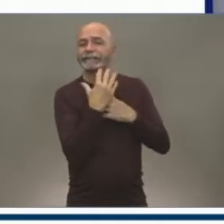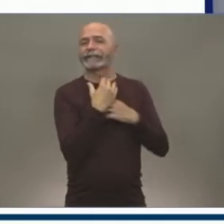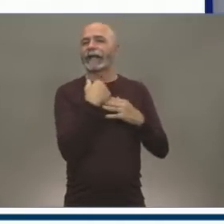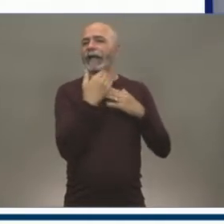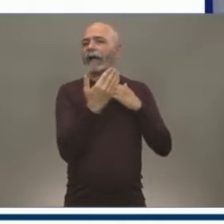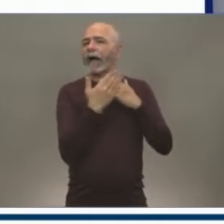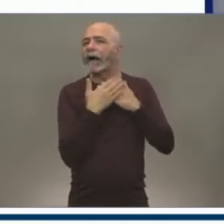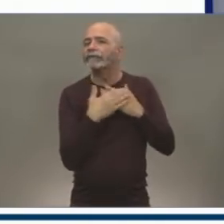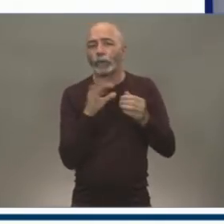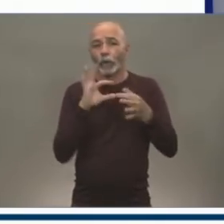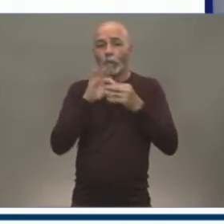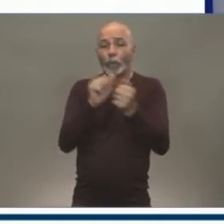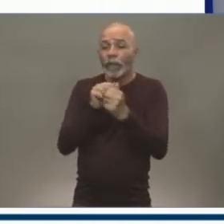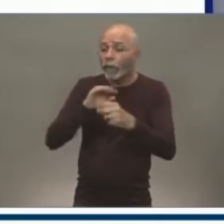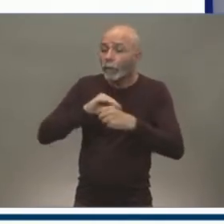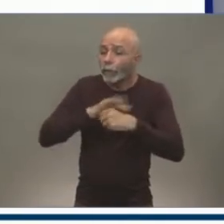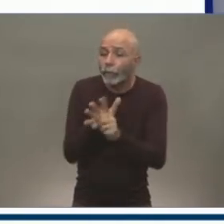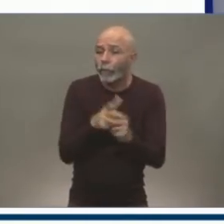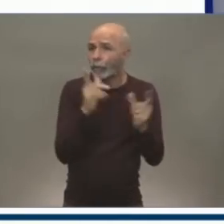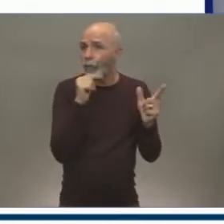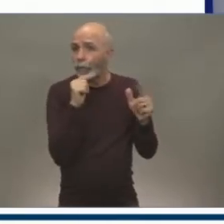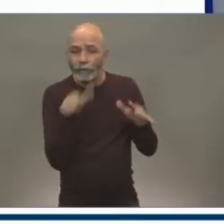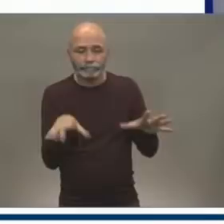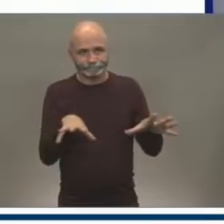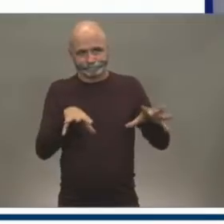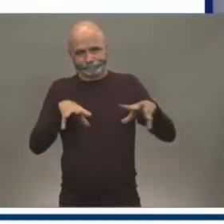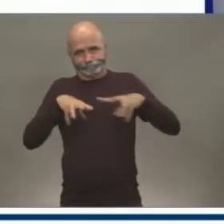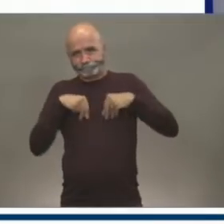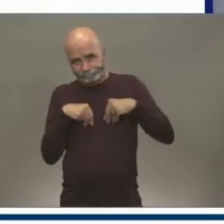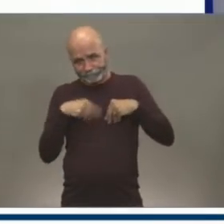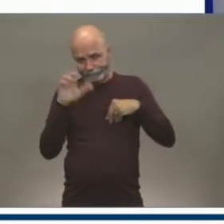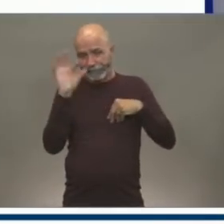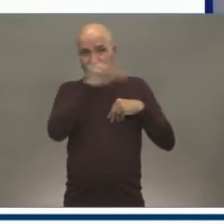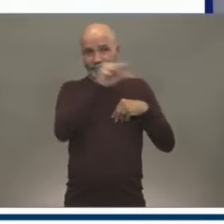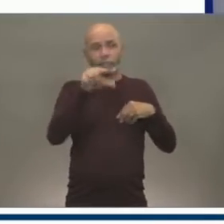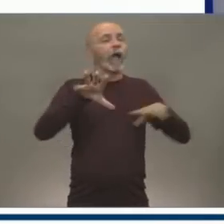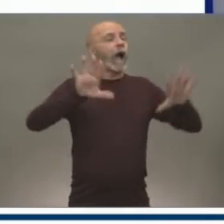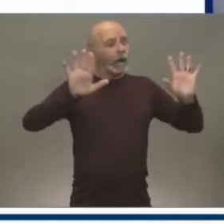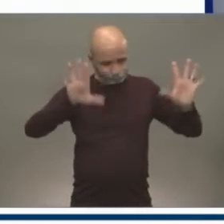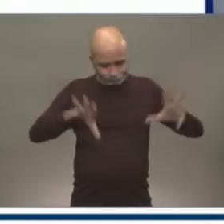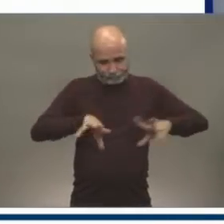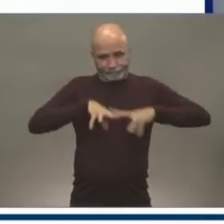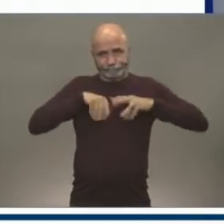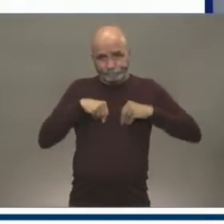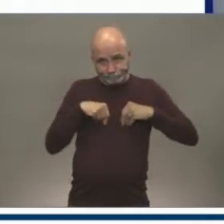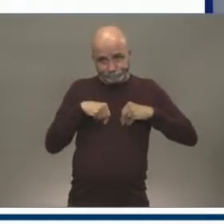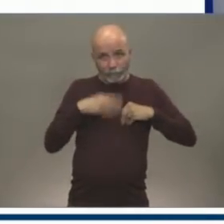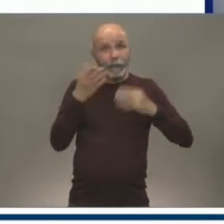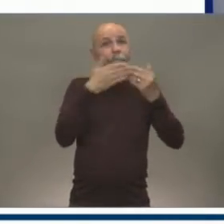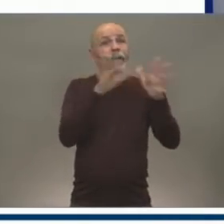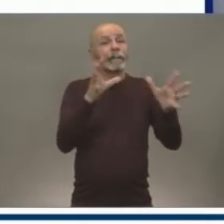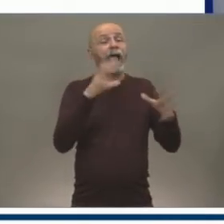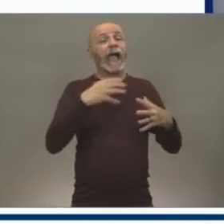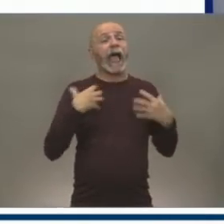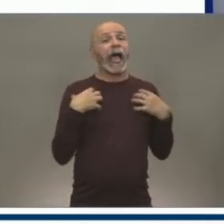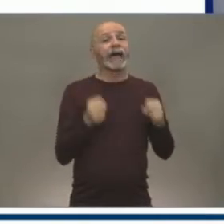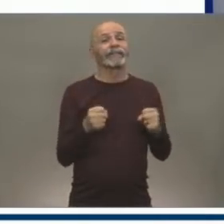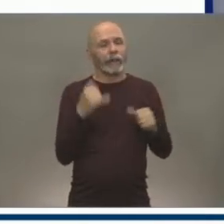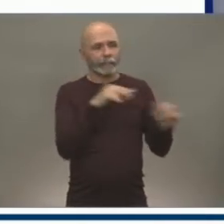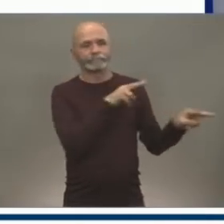ones that I take seriously and our government takes seriously, and it will be public health that I will be leaning